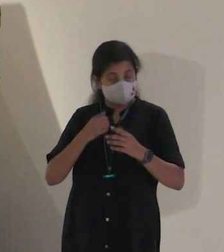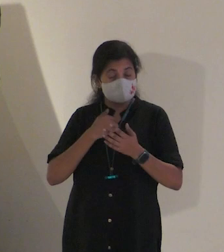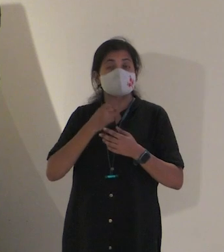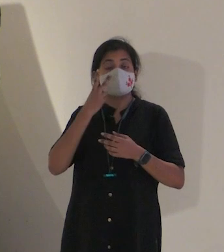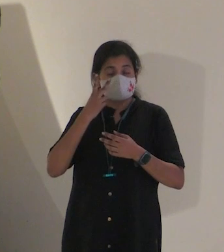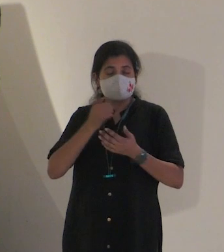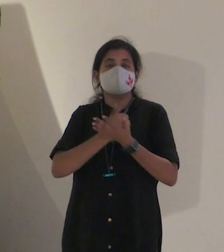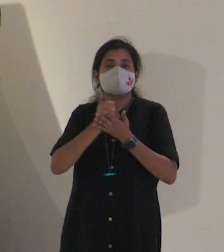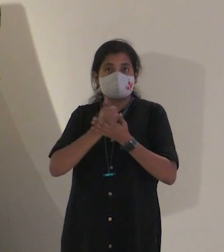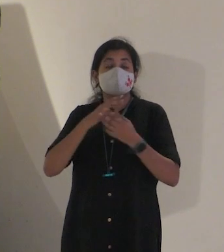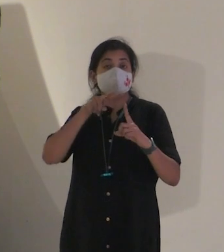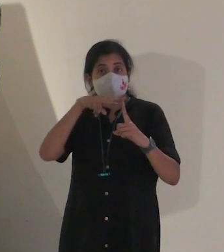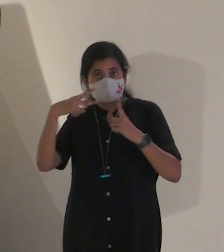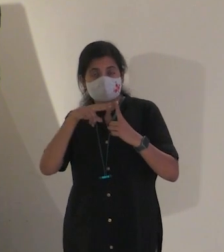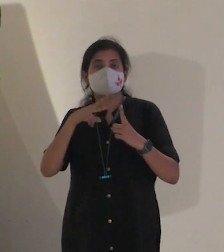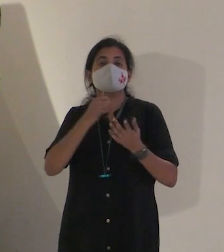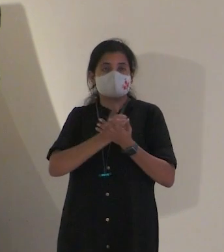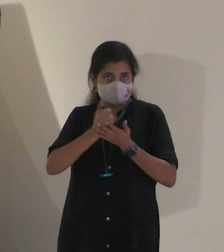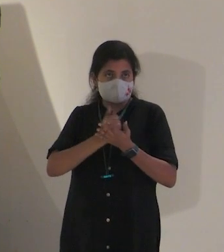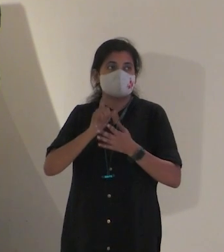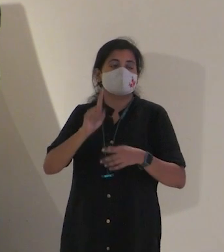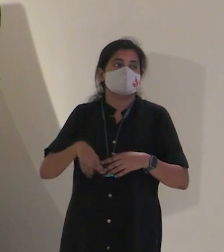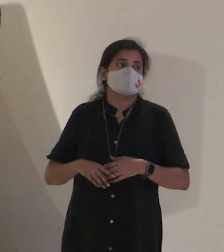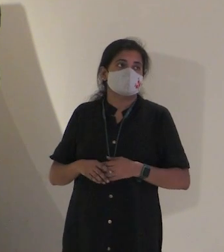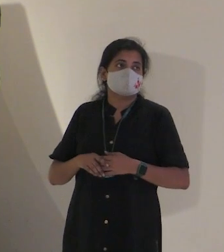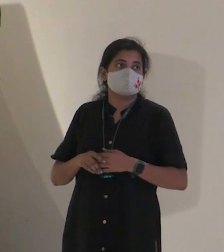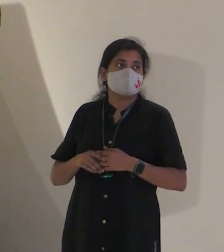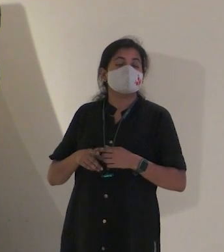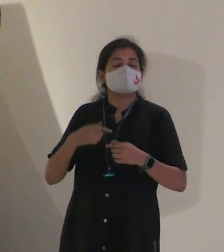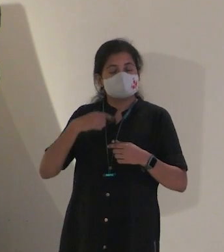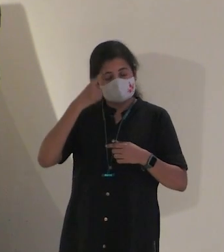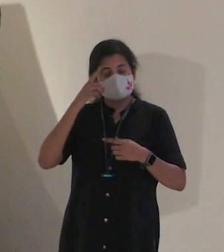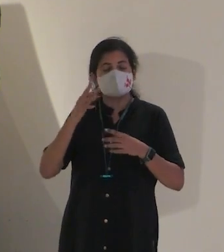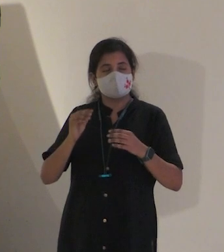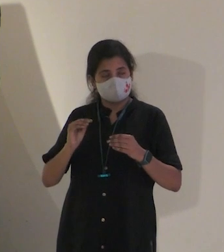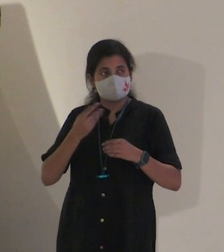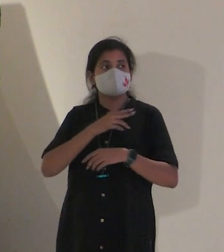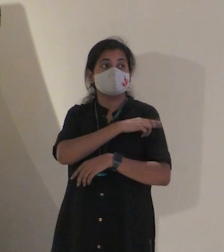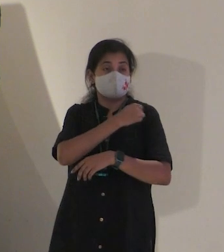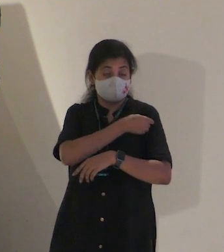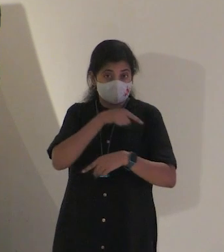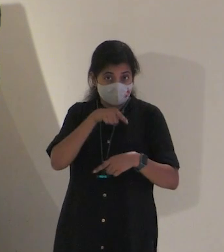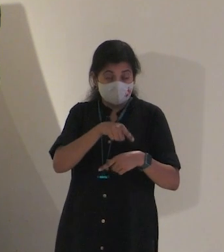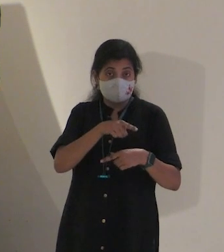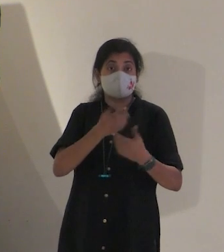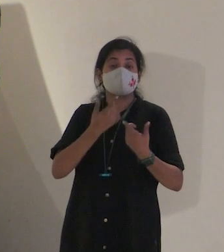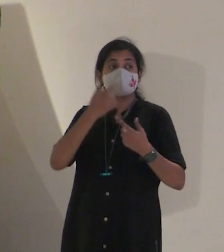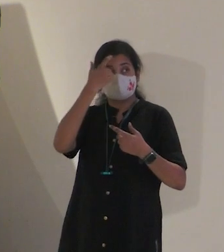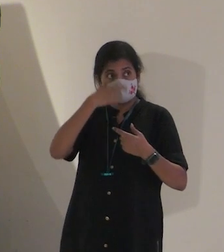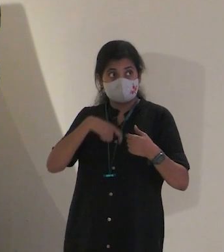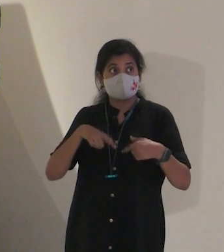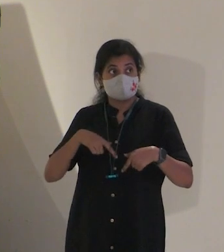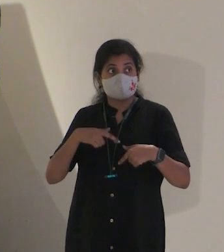new perspective. Along with this, I think also medical education has made humanities compulsory